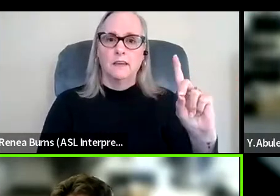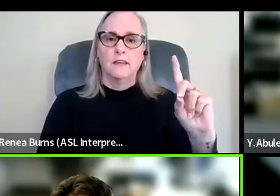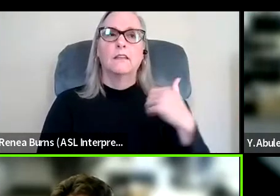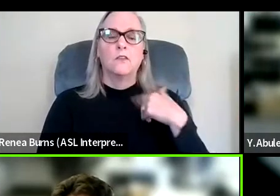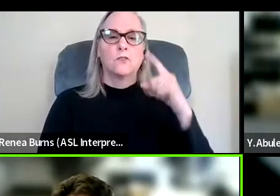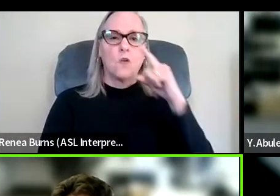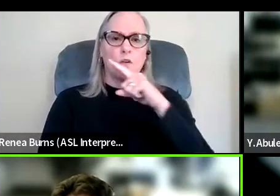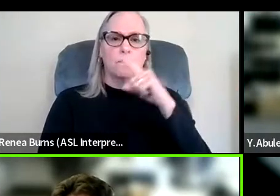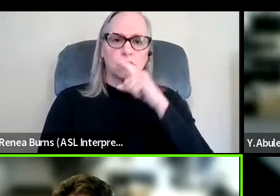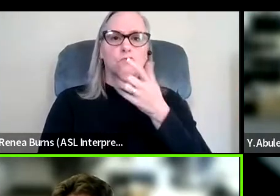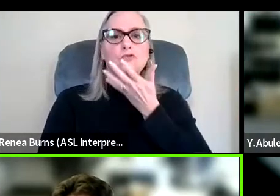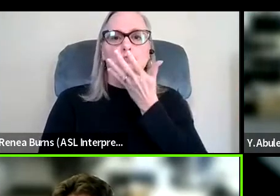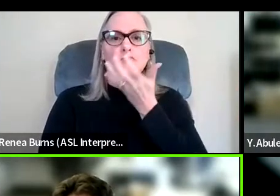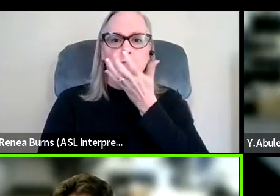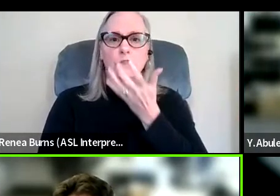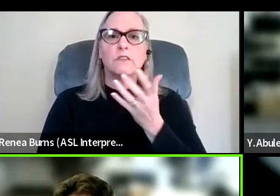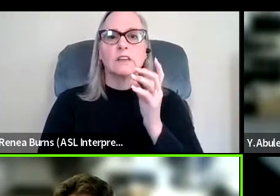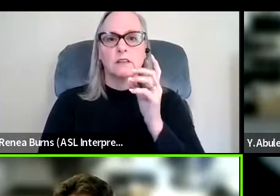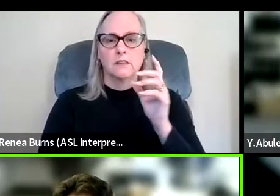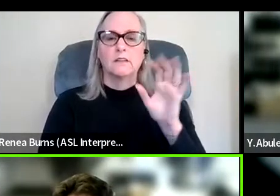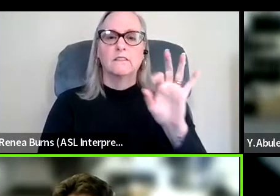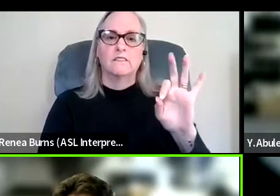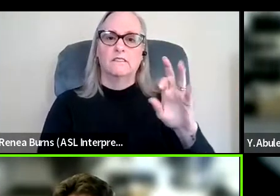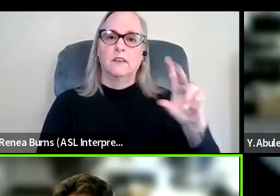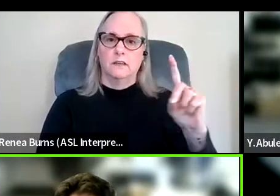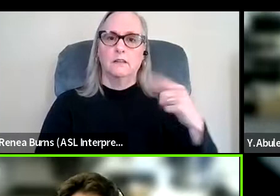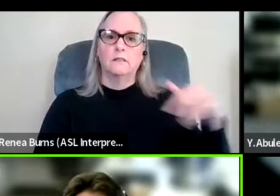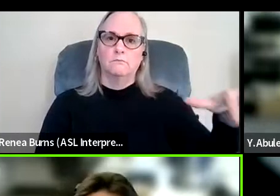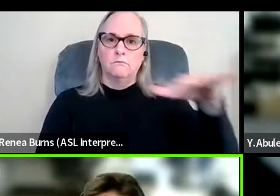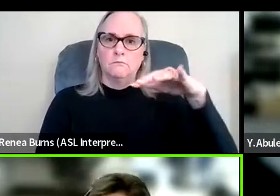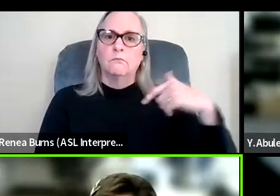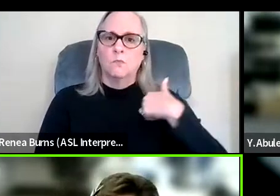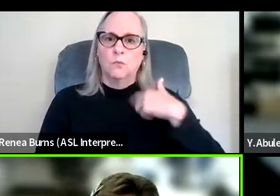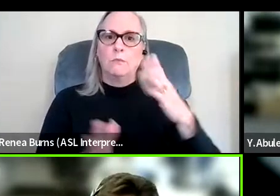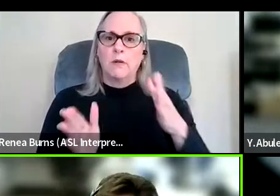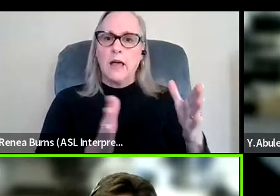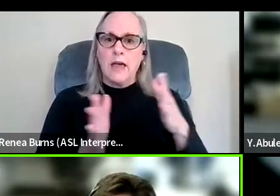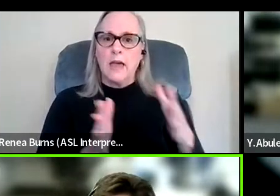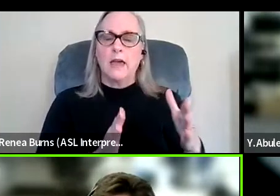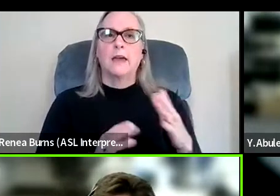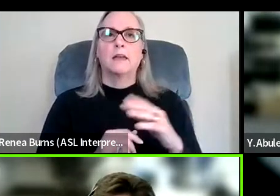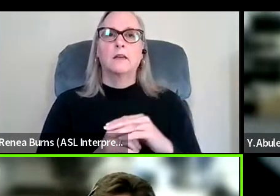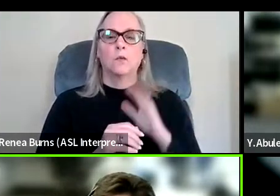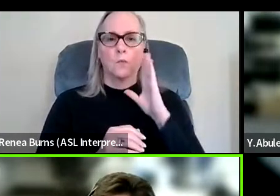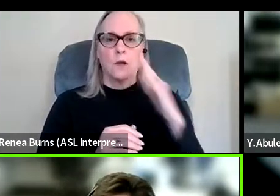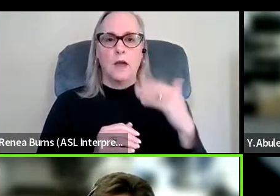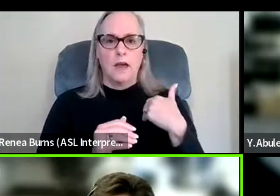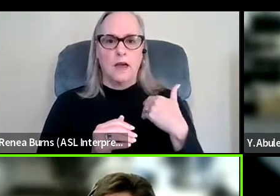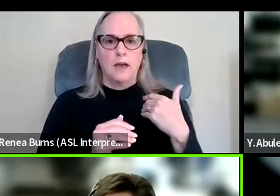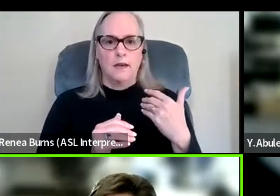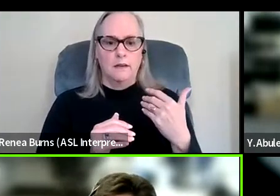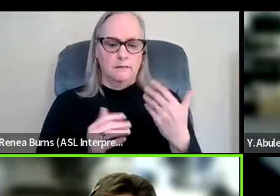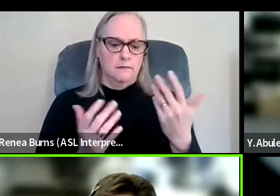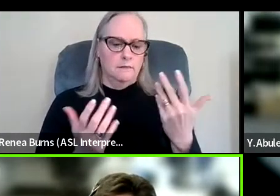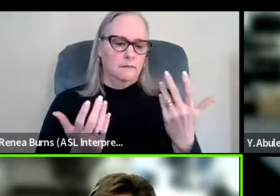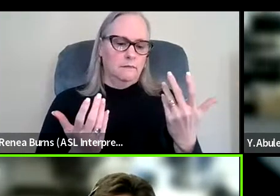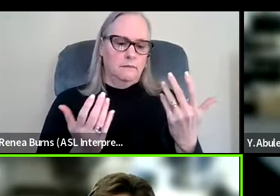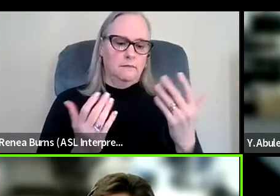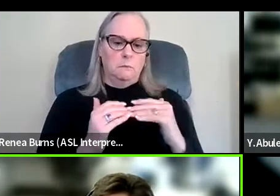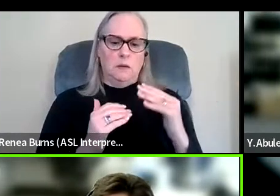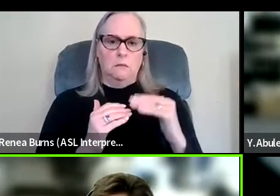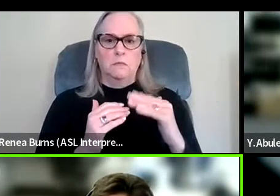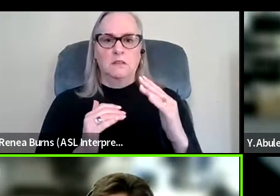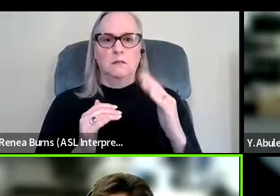artificial turf field that is planned, and it'll at minimum will be sized